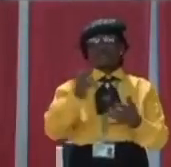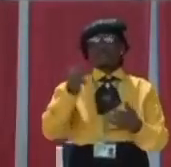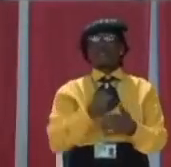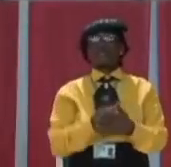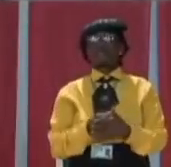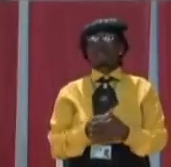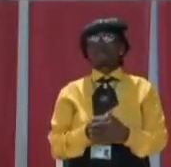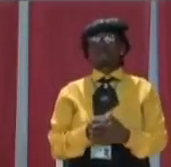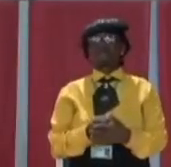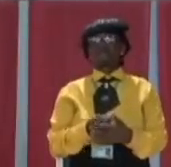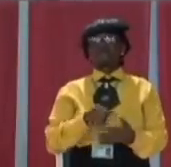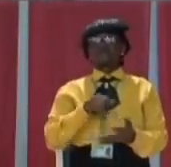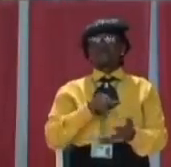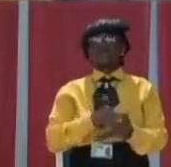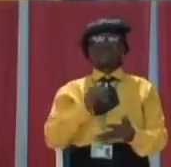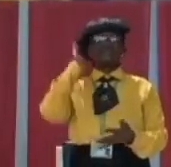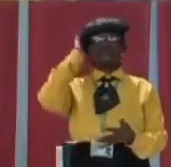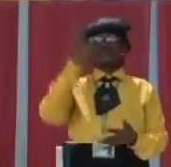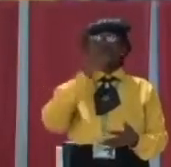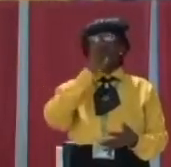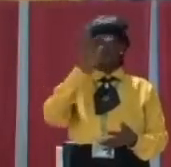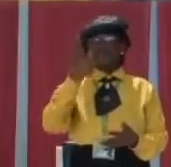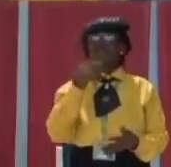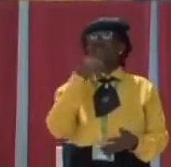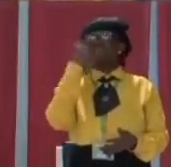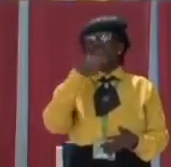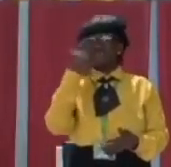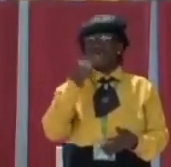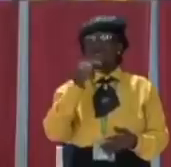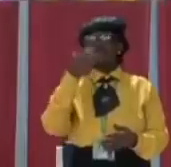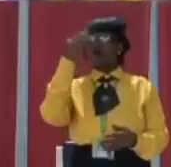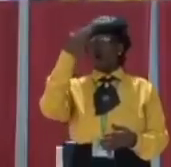It shall be said of you, only God can do this.